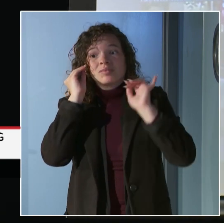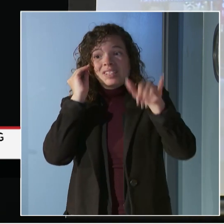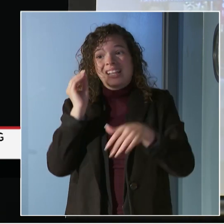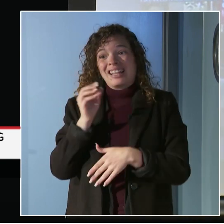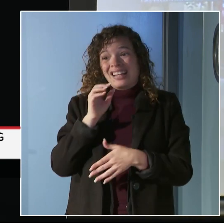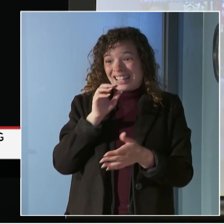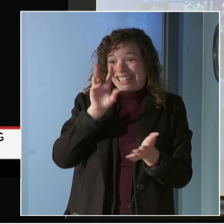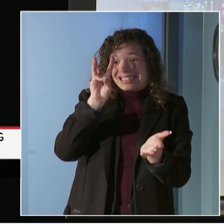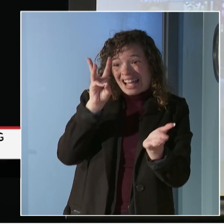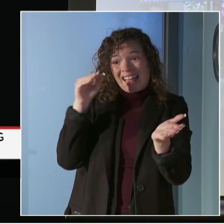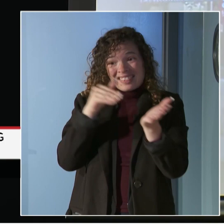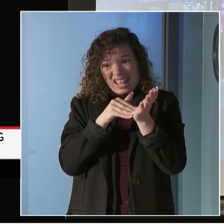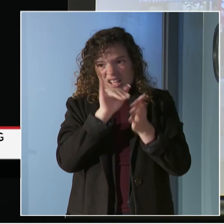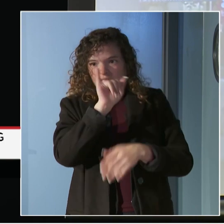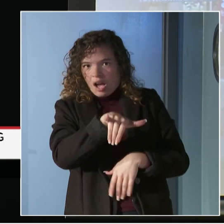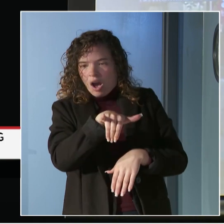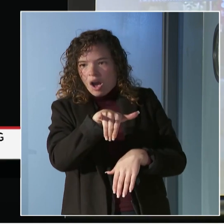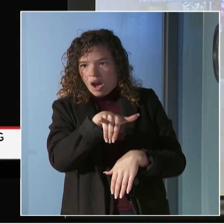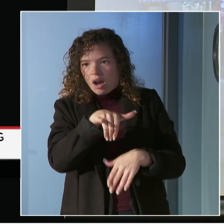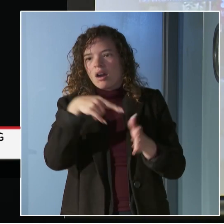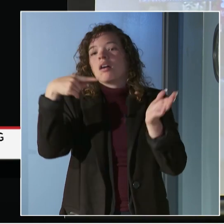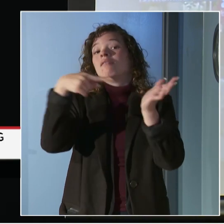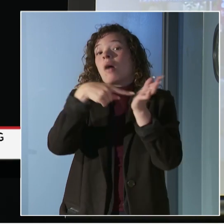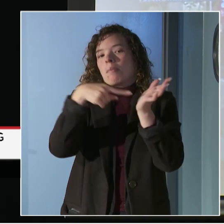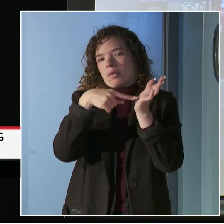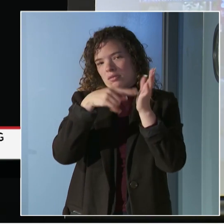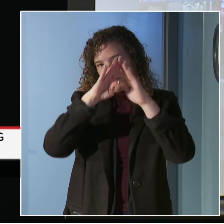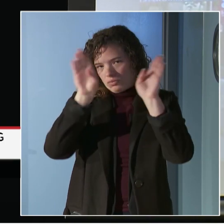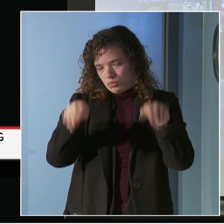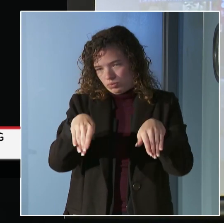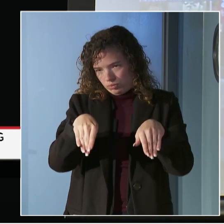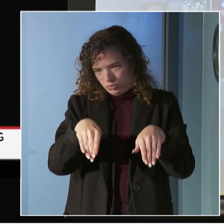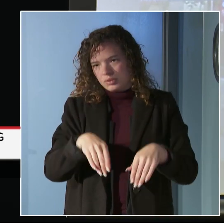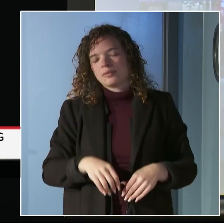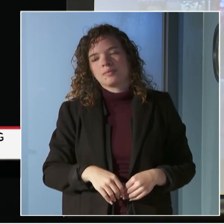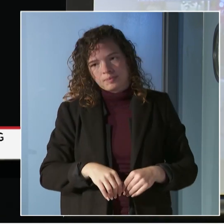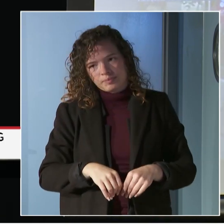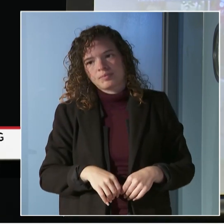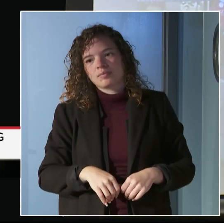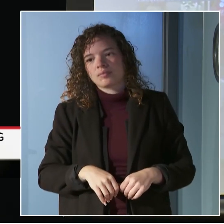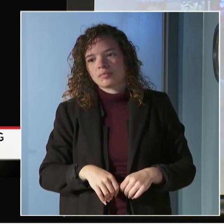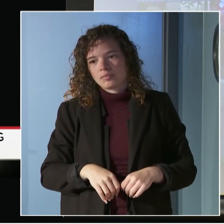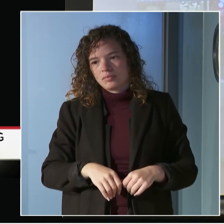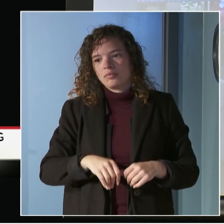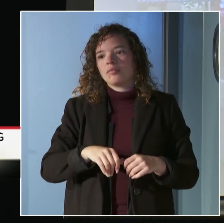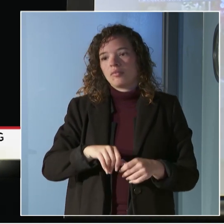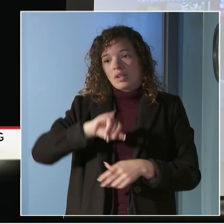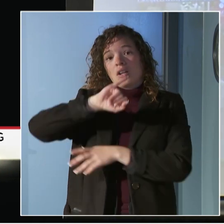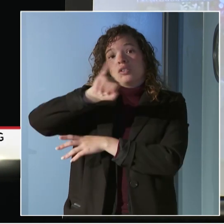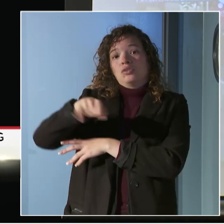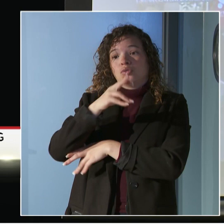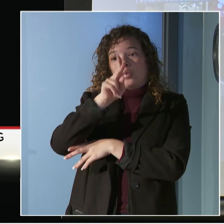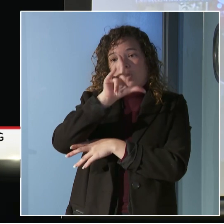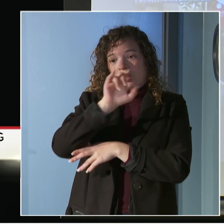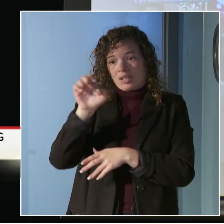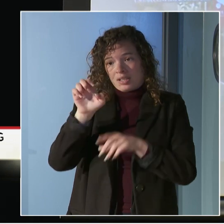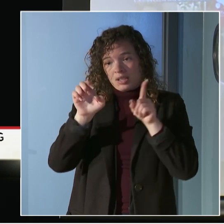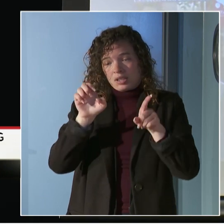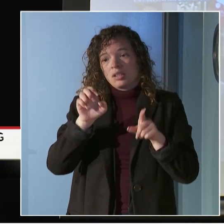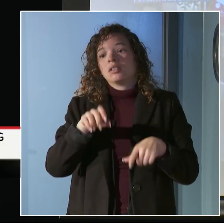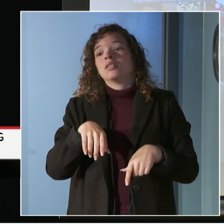6,243 are affordable. Mayor Bowser, on behalf of Jubilee and Sitar communities and folks all over the